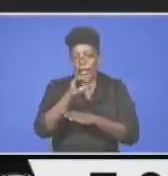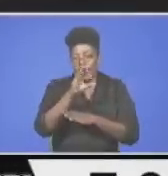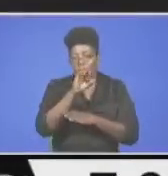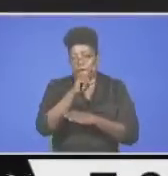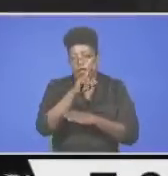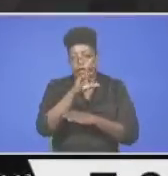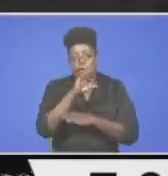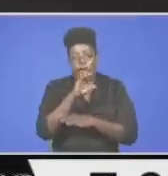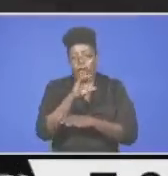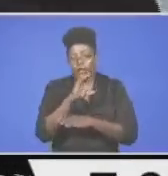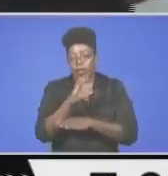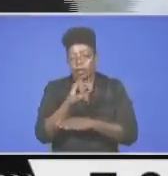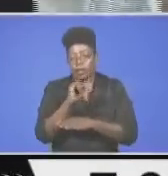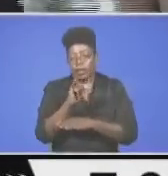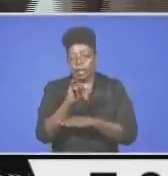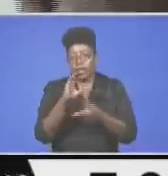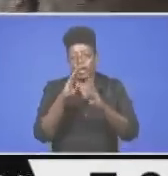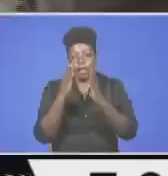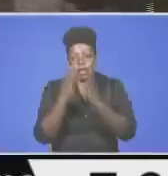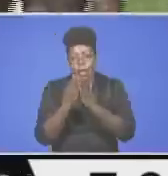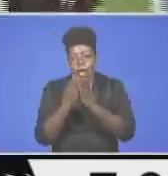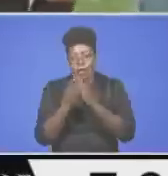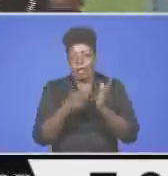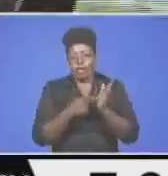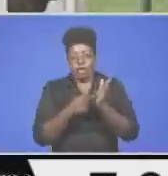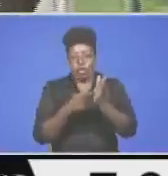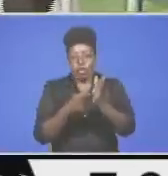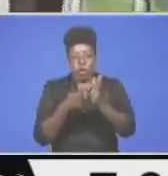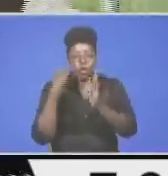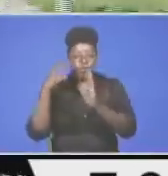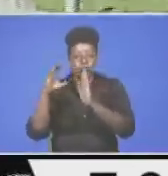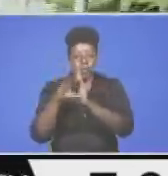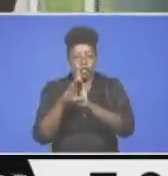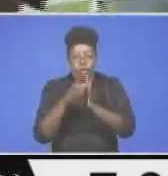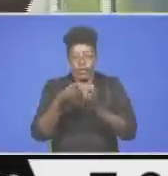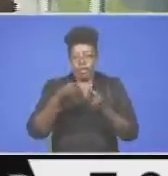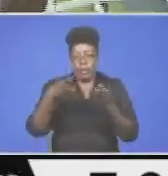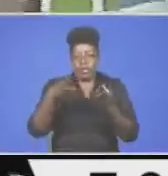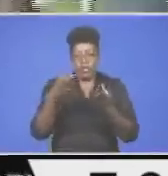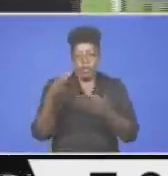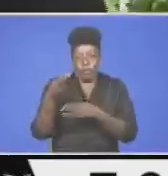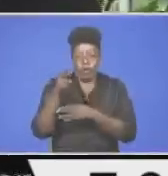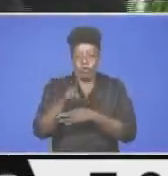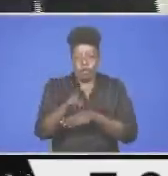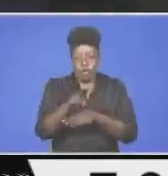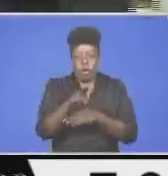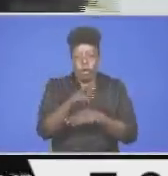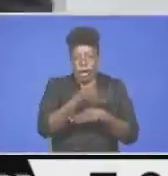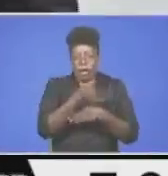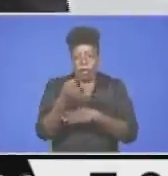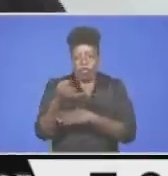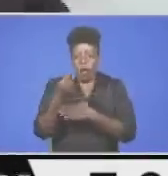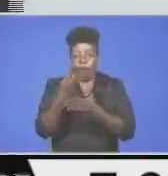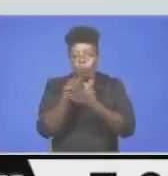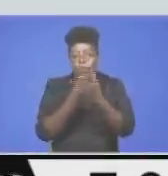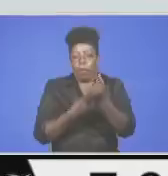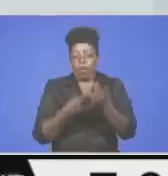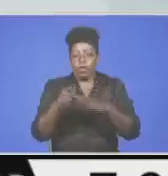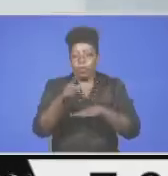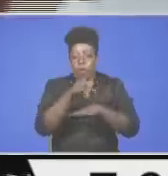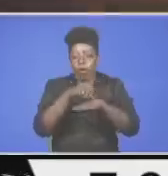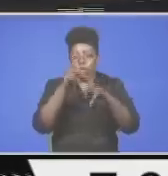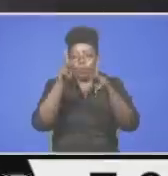admitted that in executing the scheme, she showed purported photographs of expensive furniture and appliances from both properties to